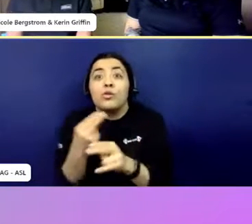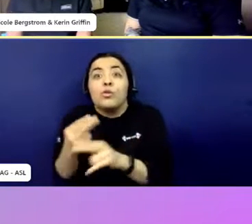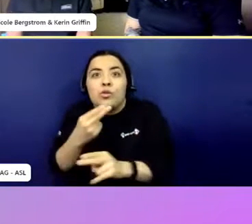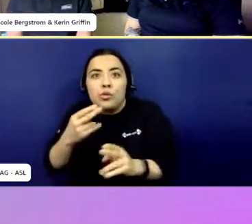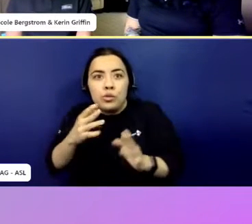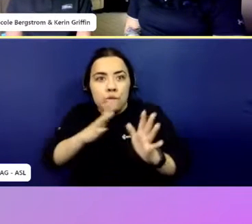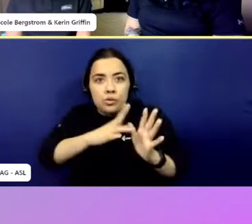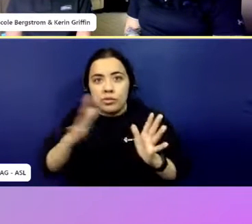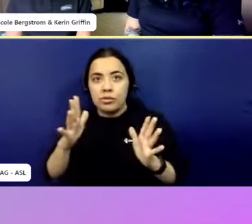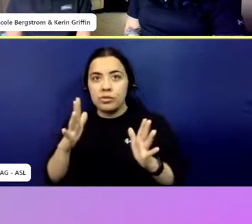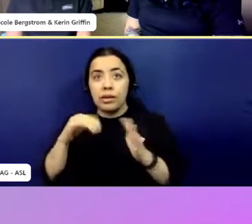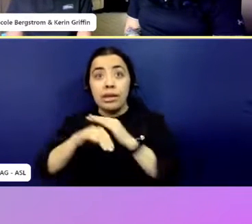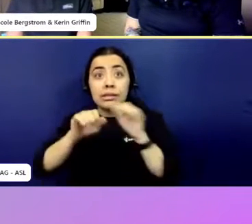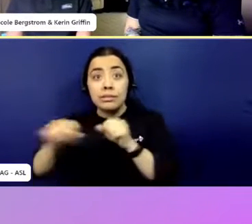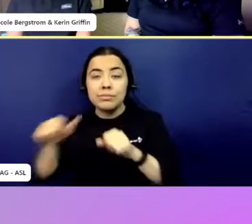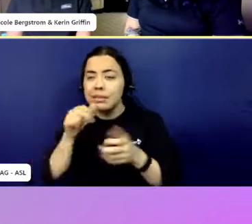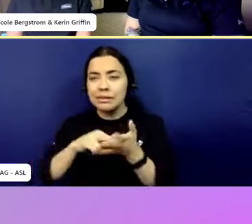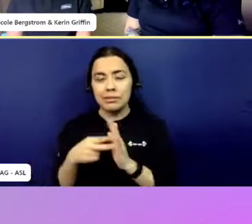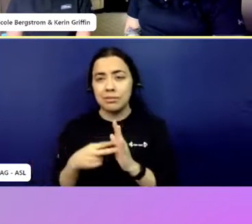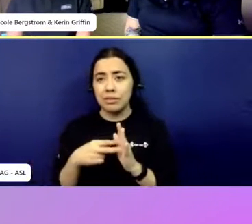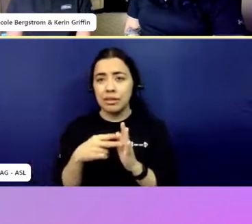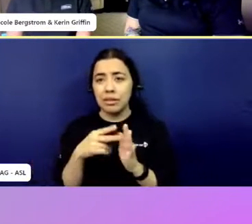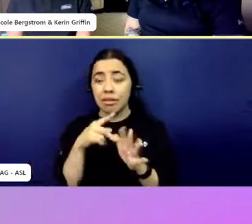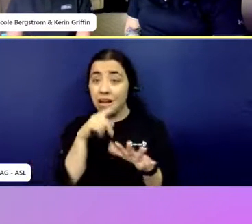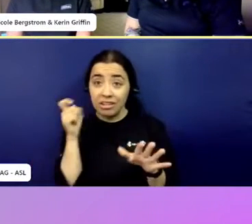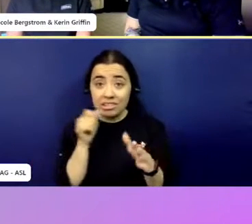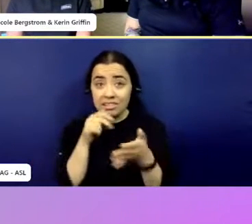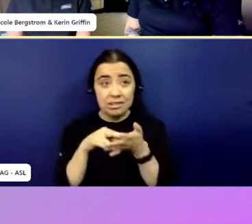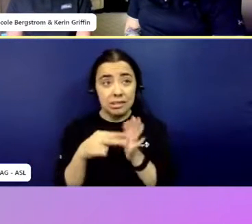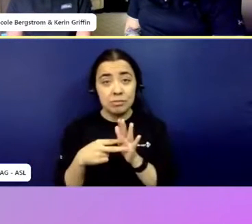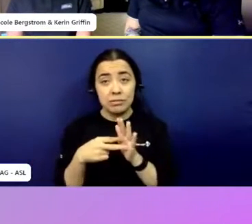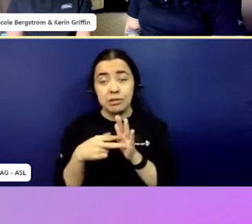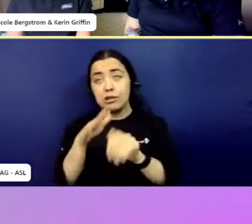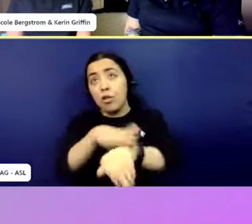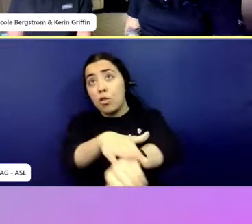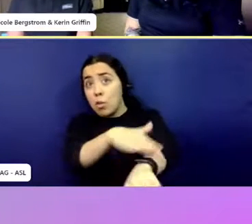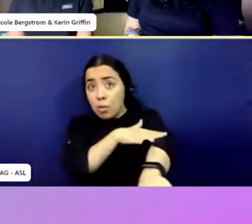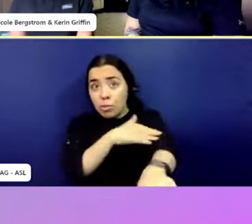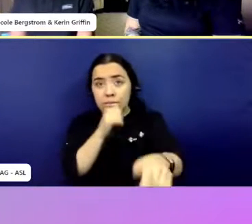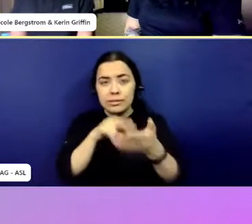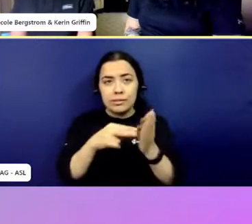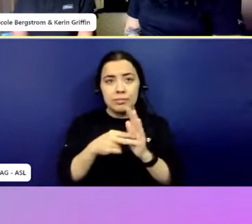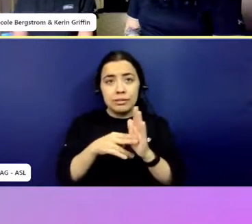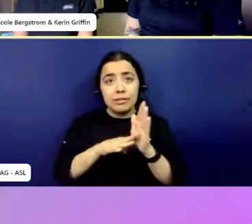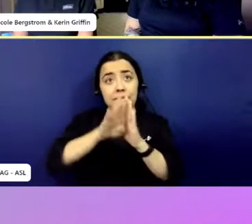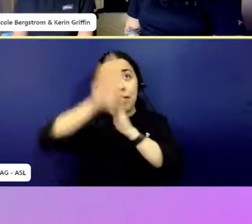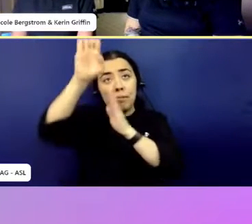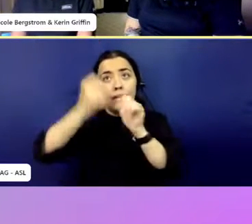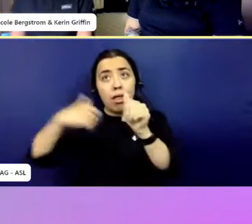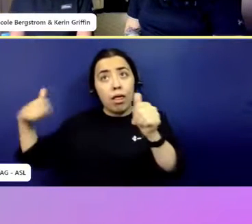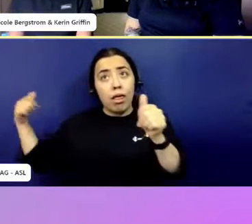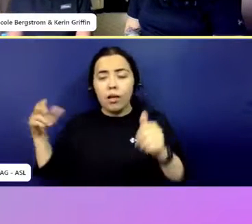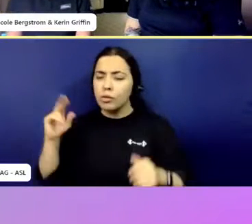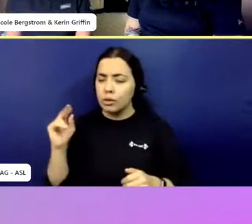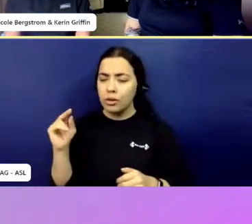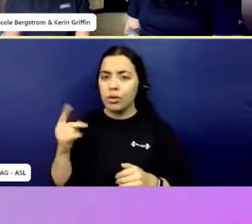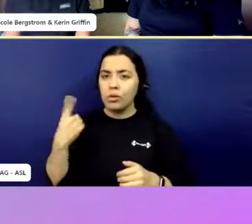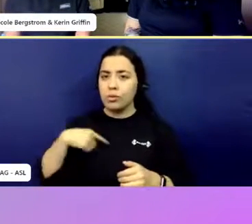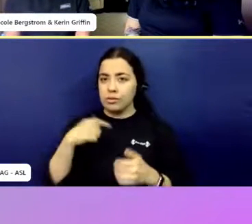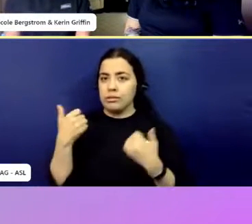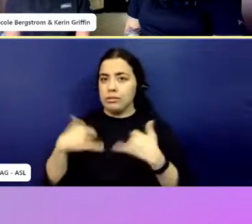does not mean ugly. It doesn't slow down development. We can still align